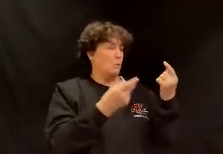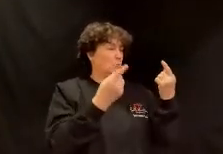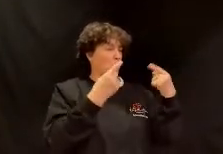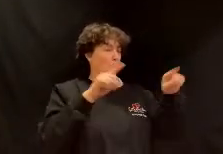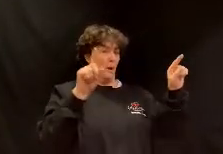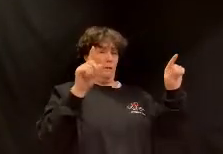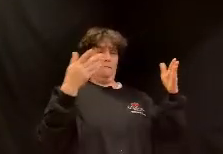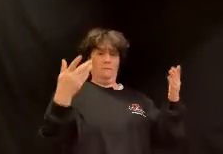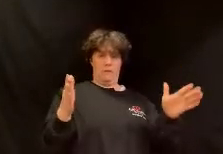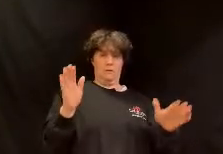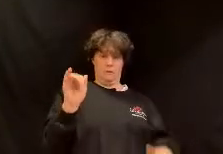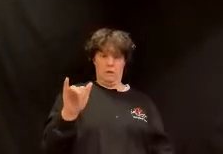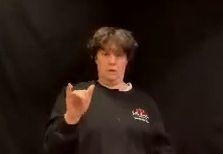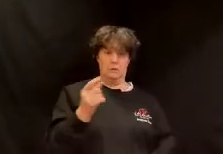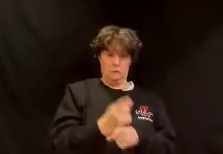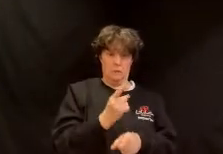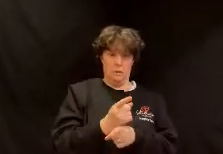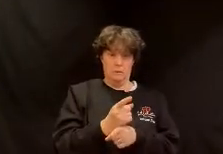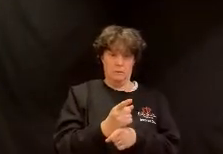Right?